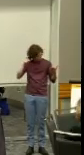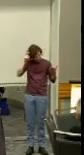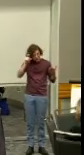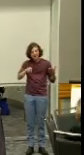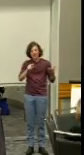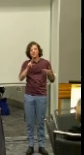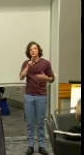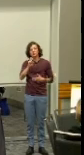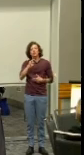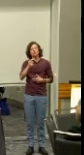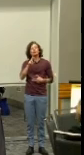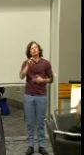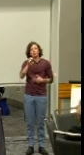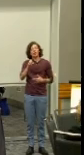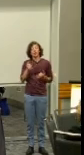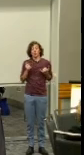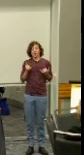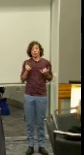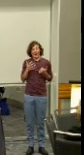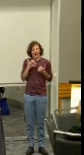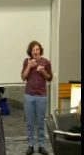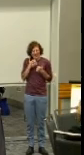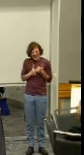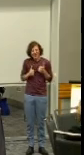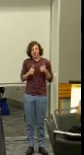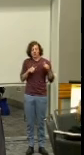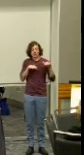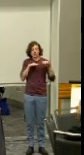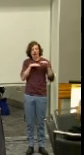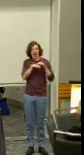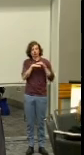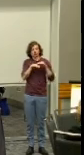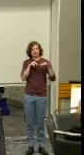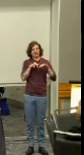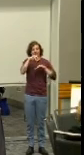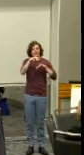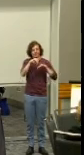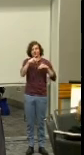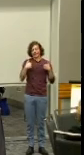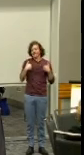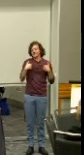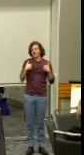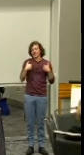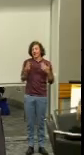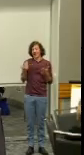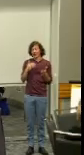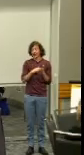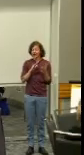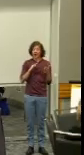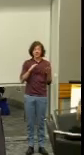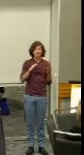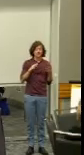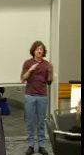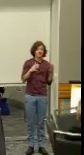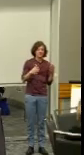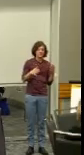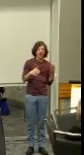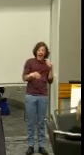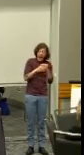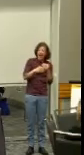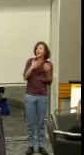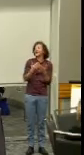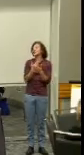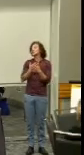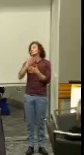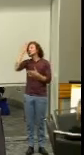have steps at every single entry. And again, we're adding quite a few new front doors, but we want to make sure that everyone can get